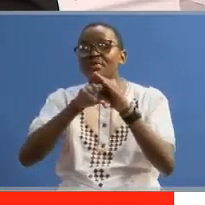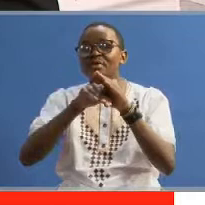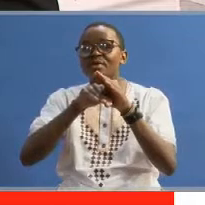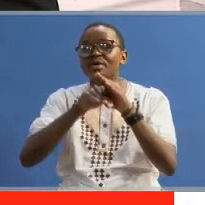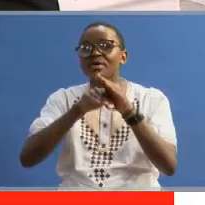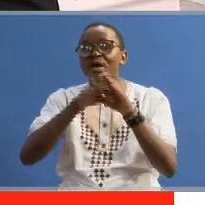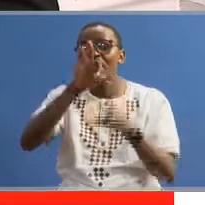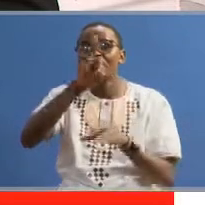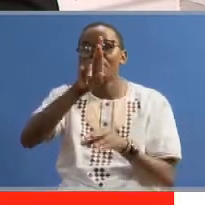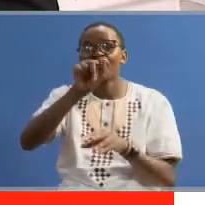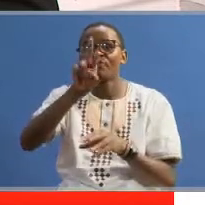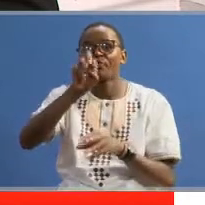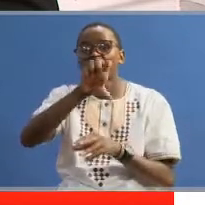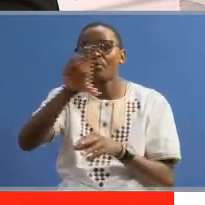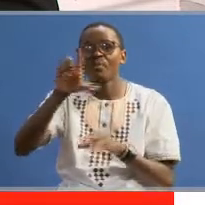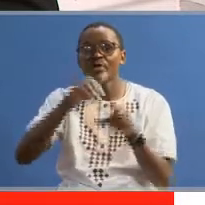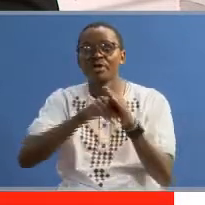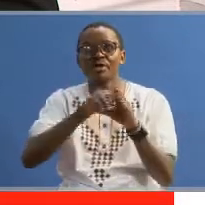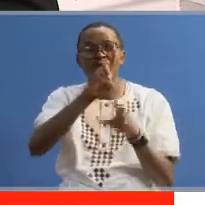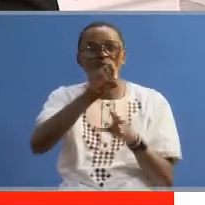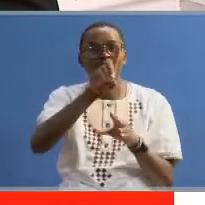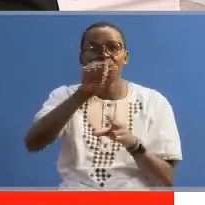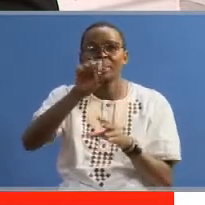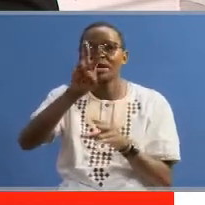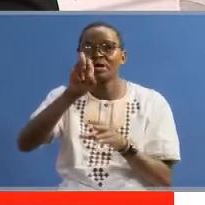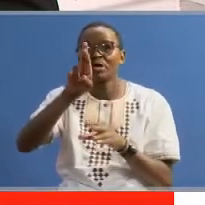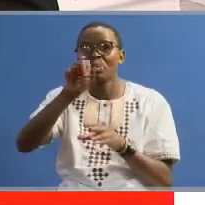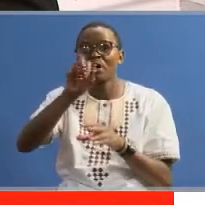informal settlements, especially in Dandora, Mathare,